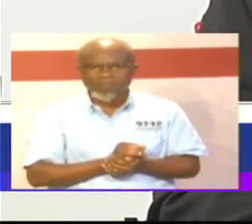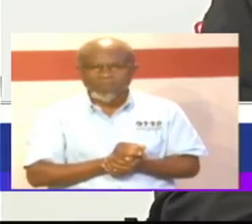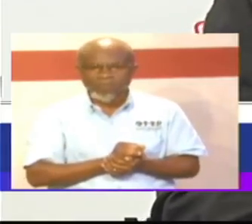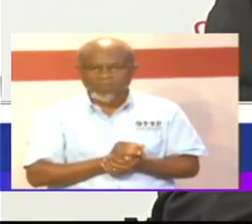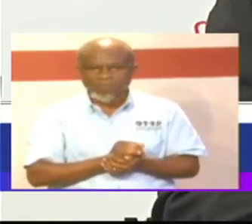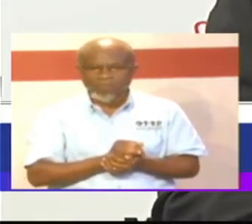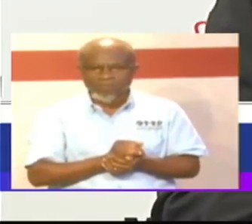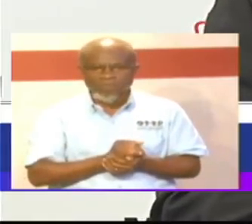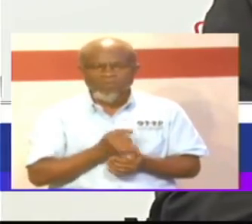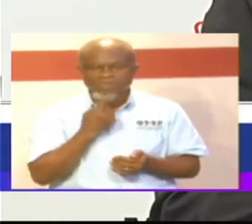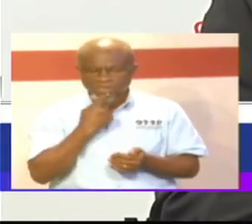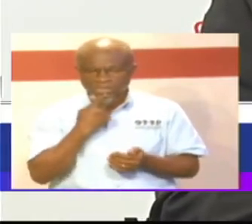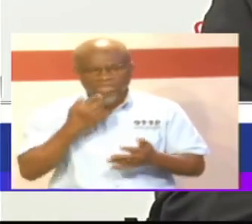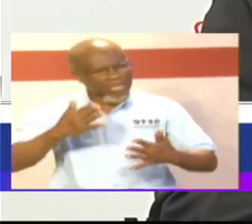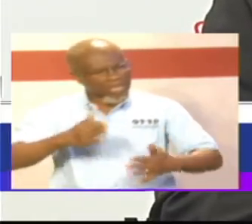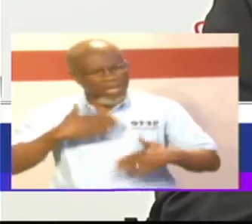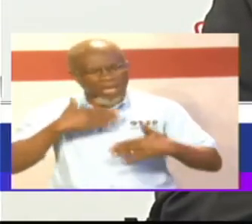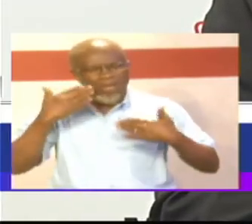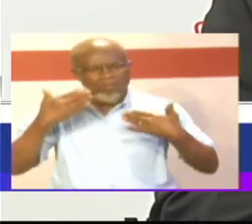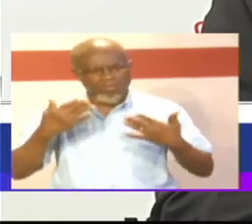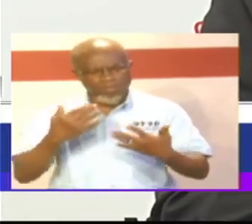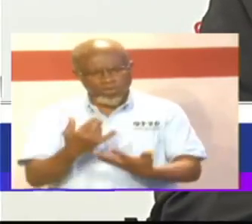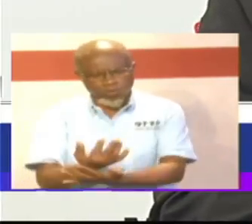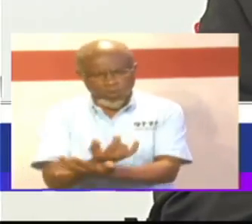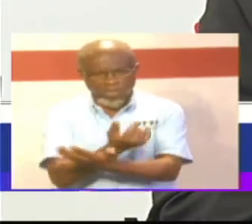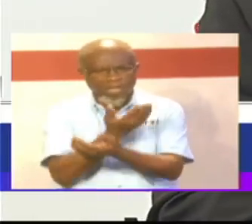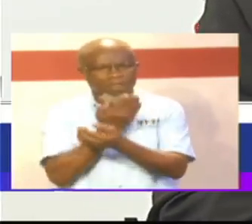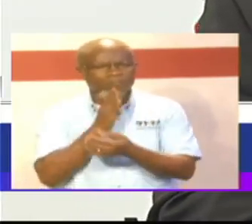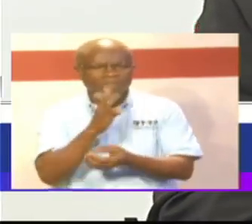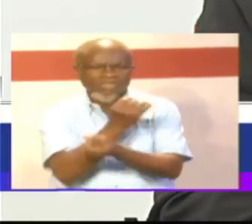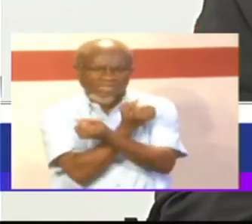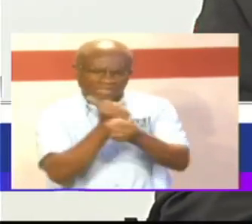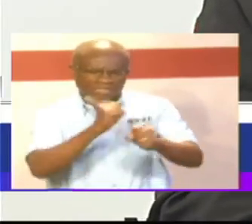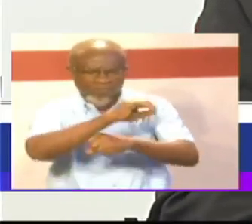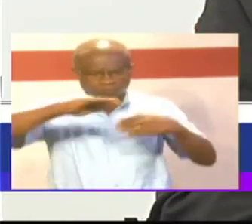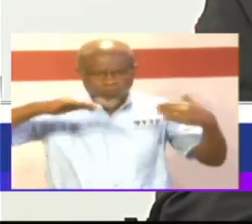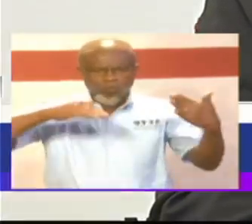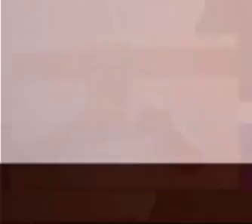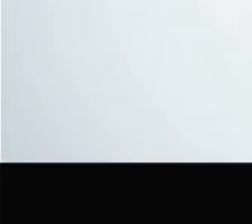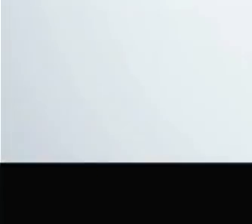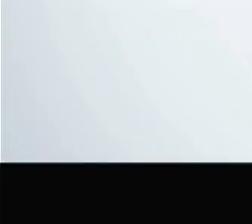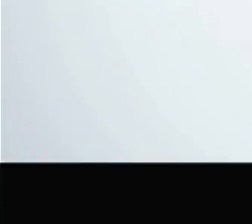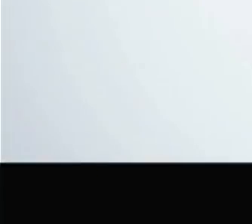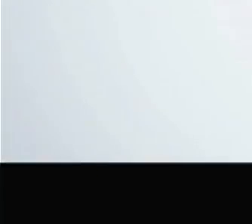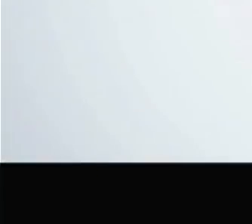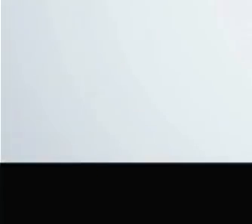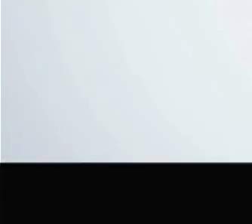panel, Shubh Diwali, and be safe, everyone, and goodbye for now.